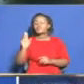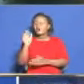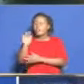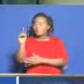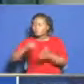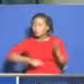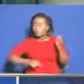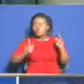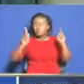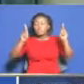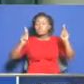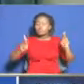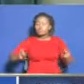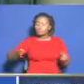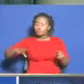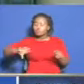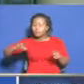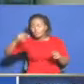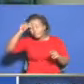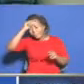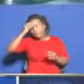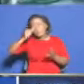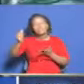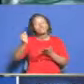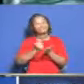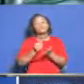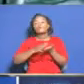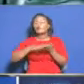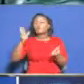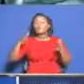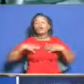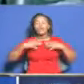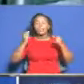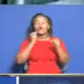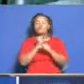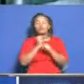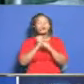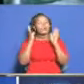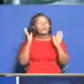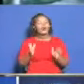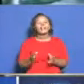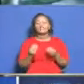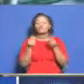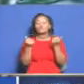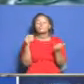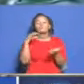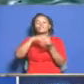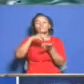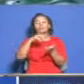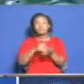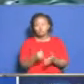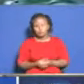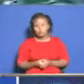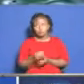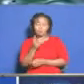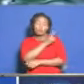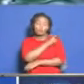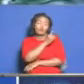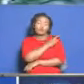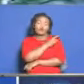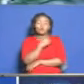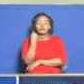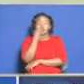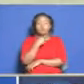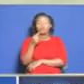Kisumu County government to employ more health workers to tackle the current surge. Dr. Onyango Dona, who is the